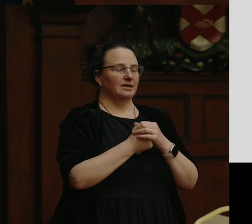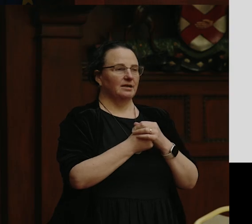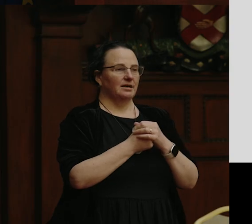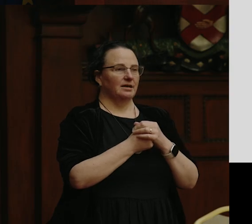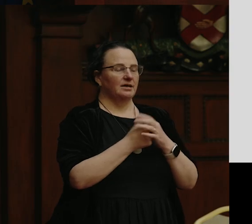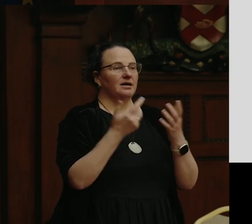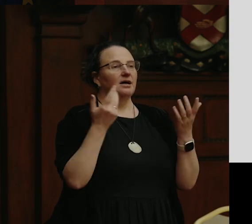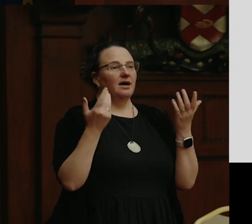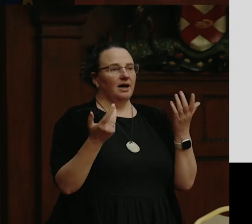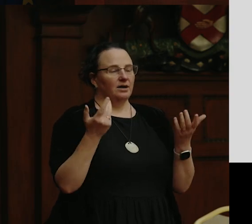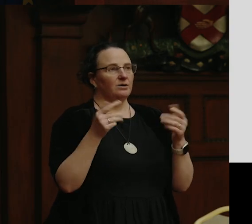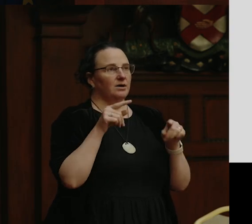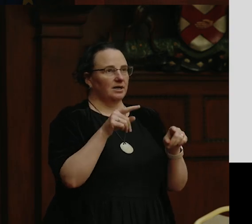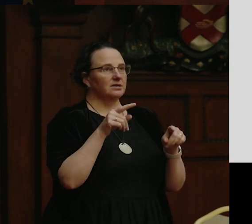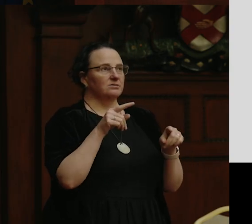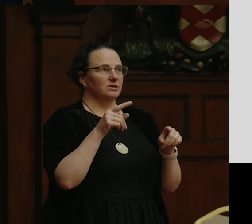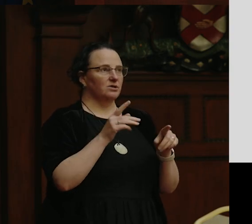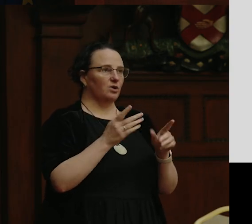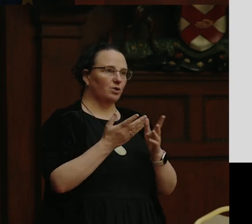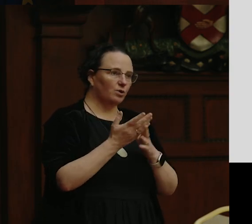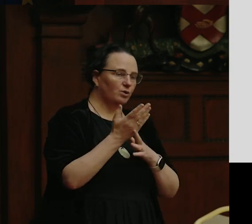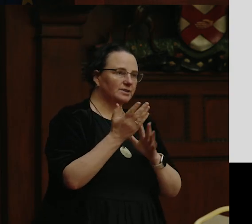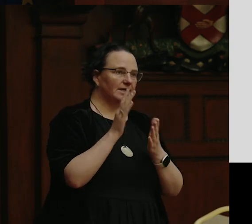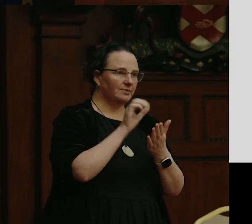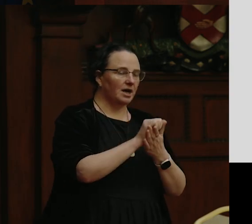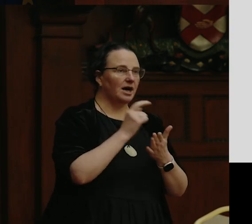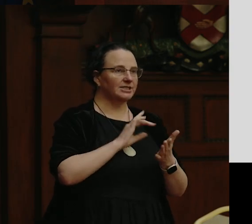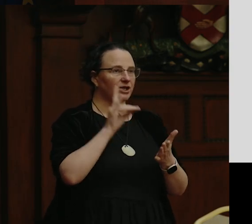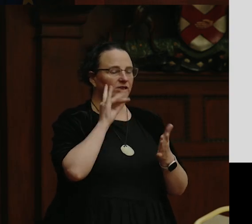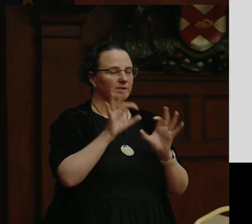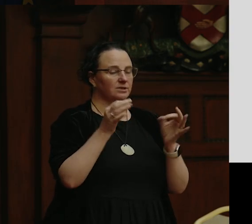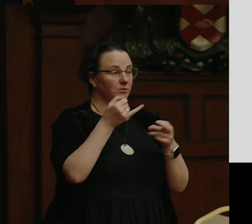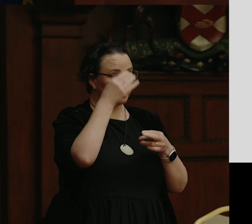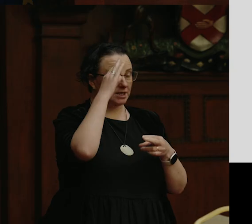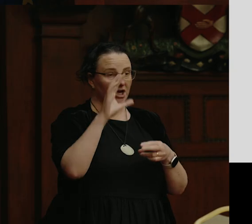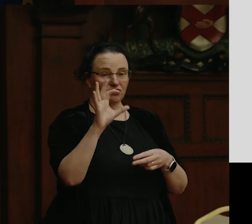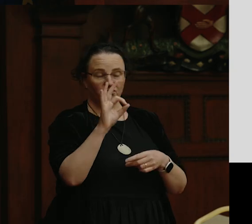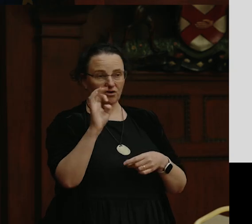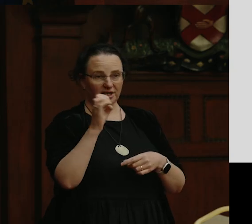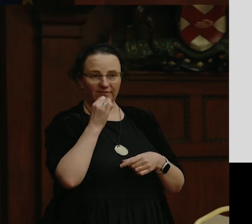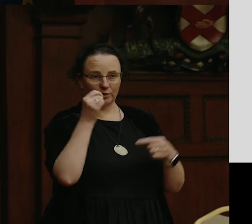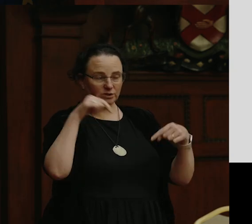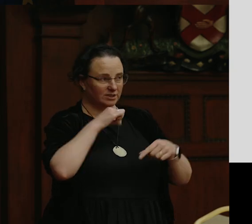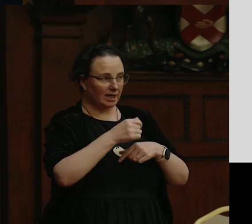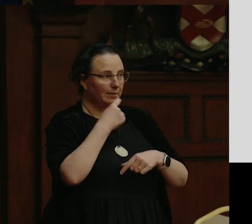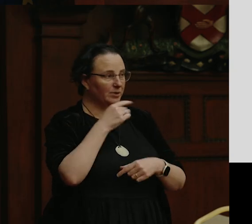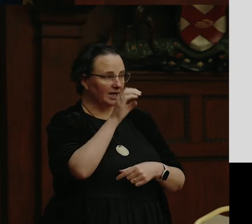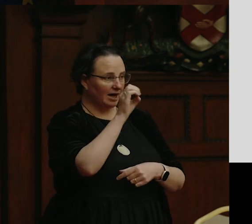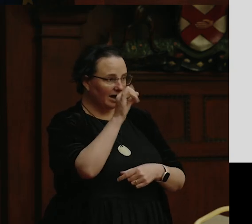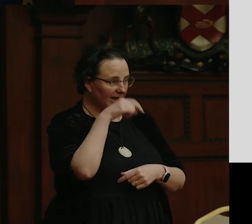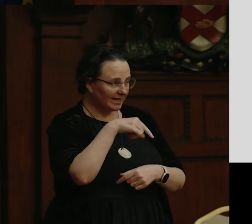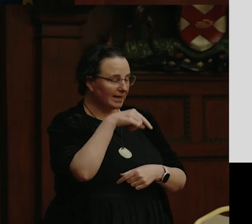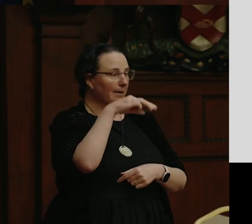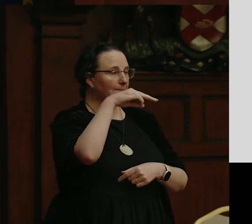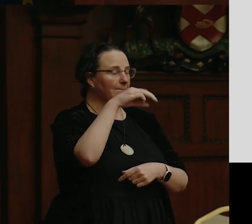my diagnosis was information that there was a group in Ireland. So Gráinne's not here today, but Eileen is here,